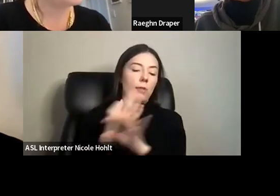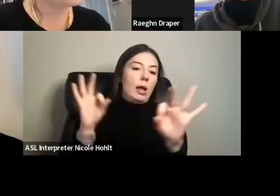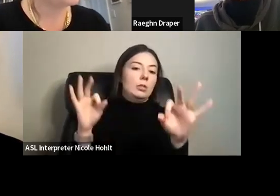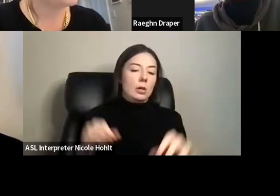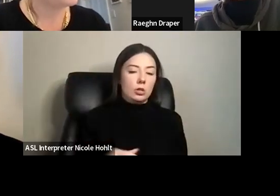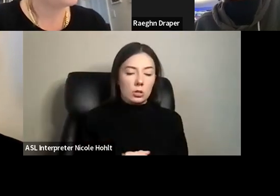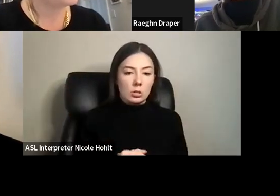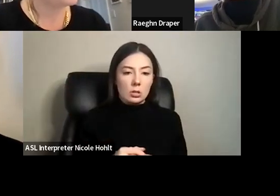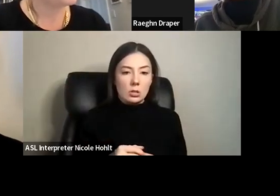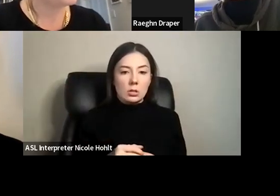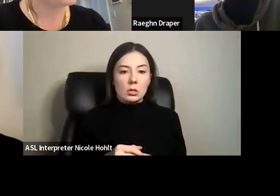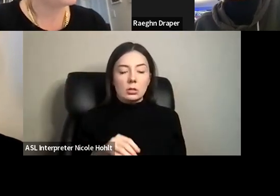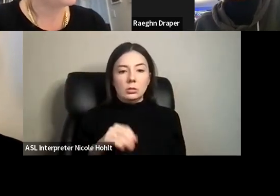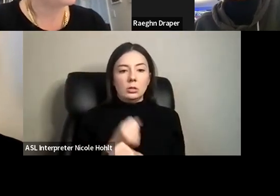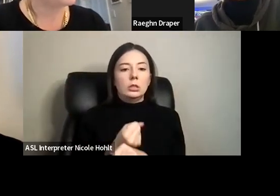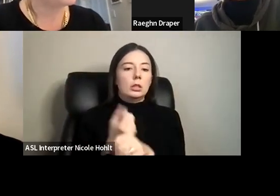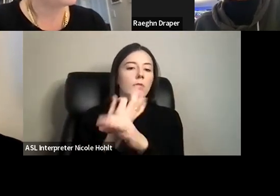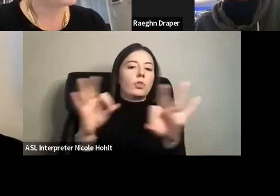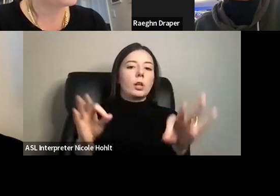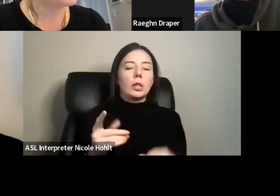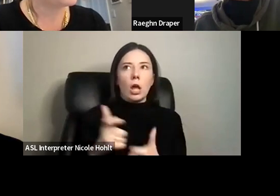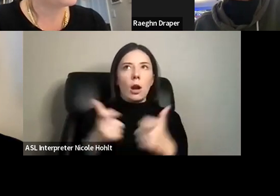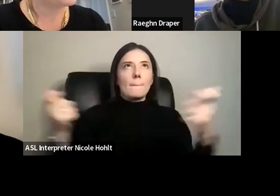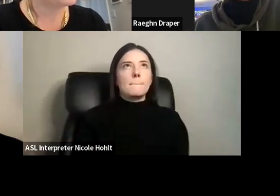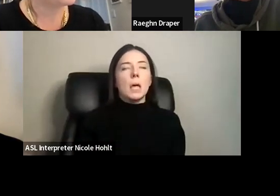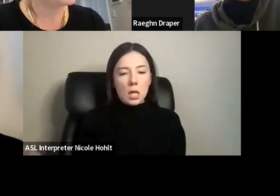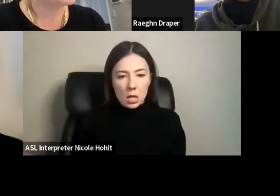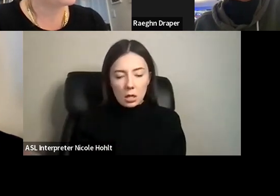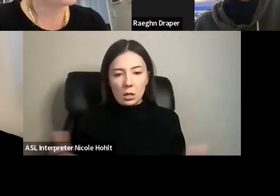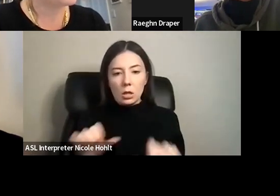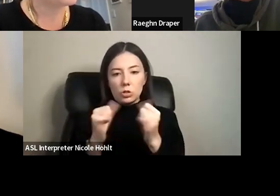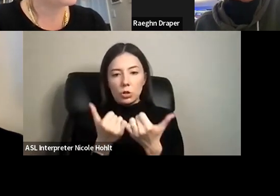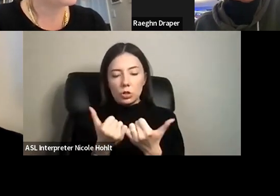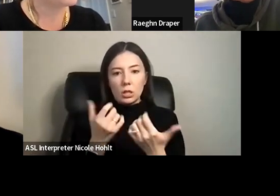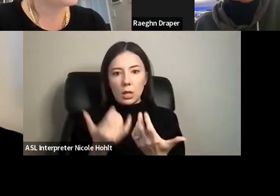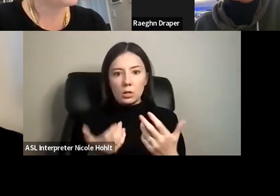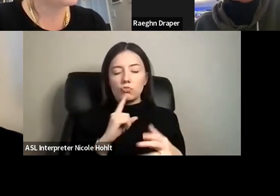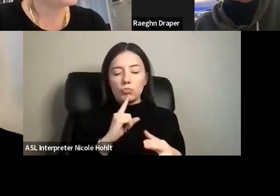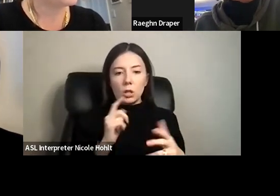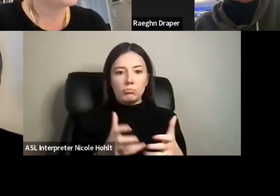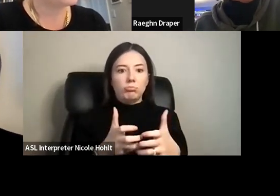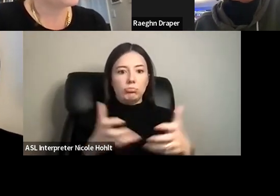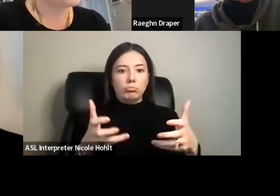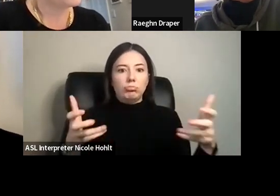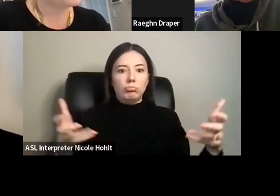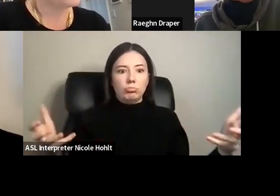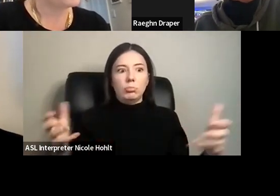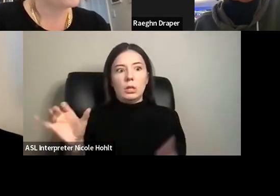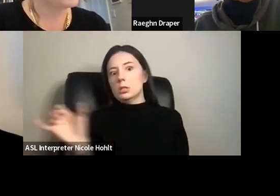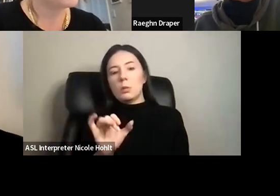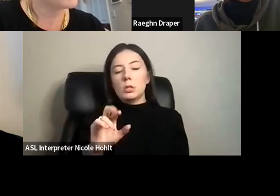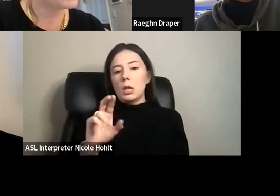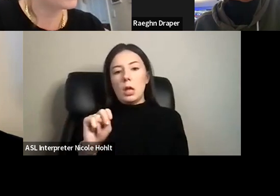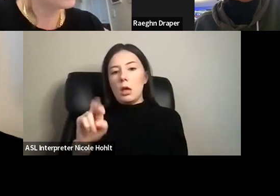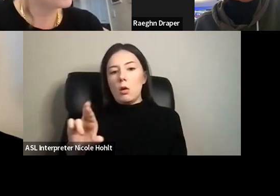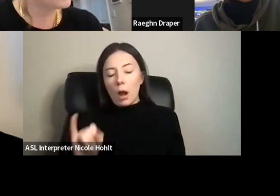a large association that has grew like the National Rifle Association.